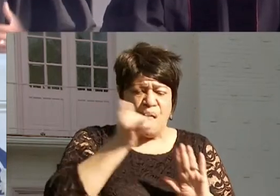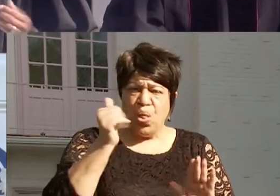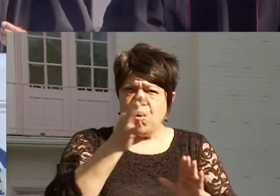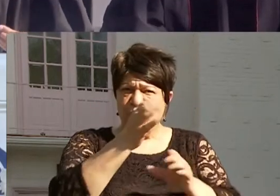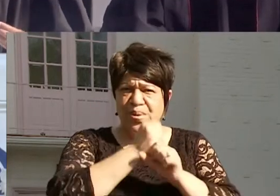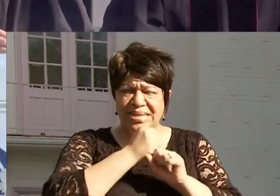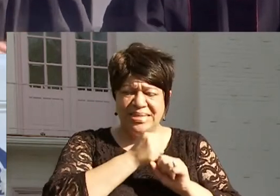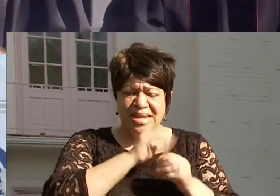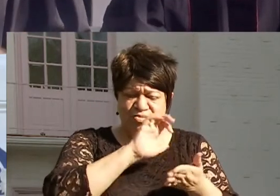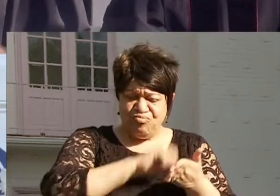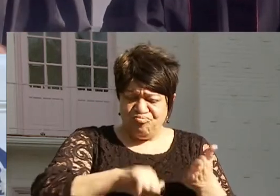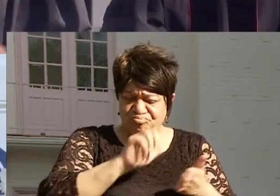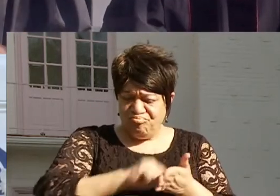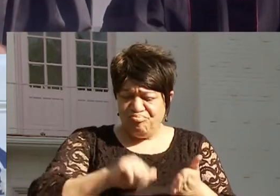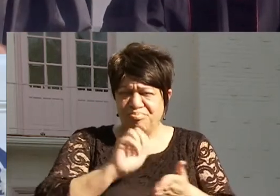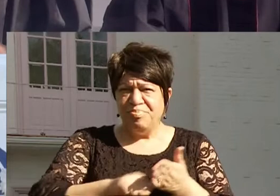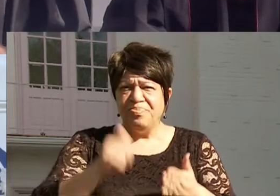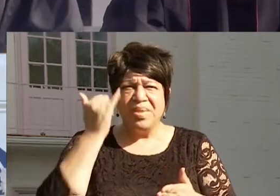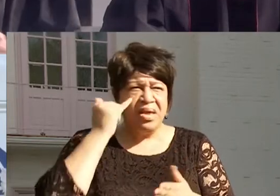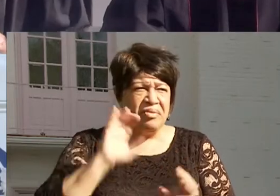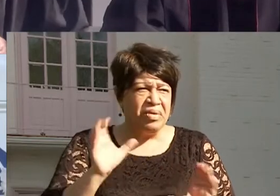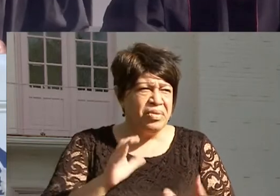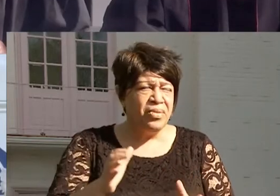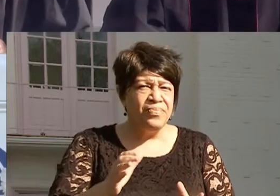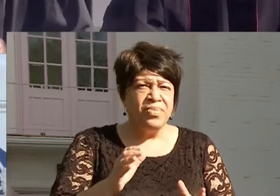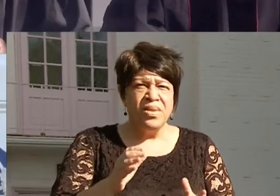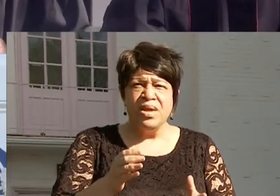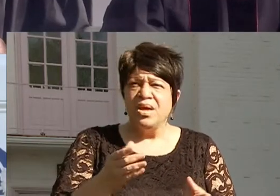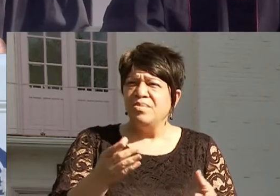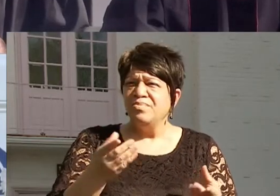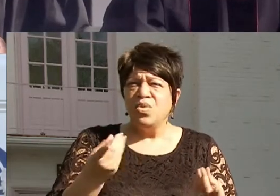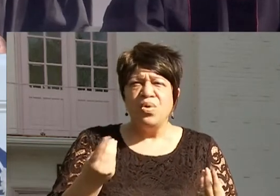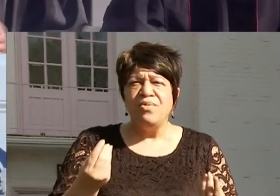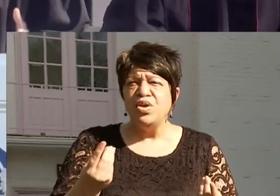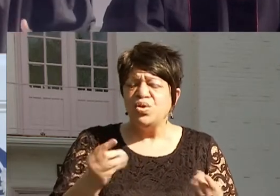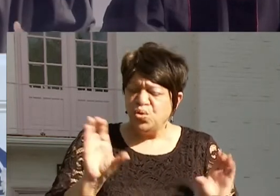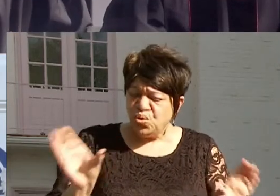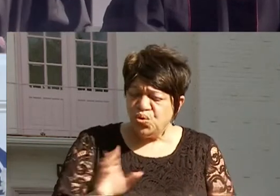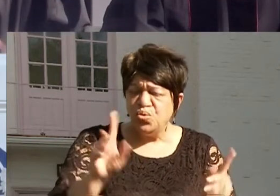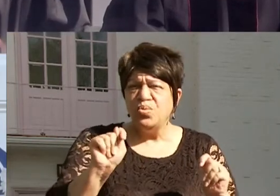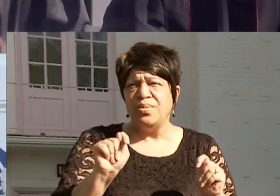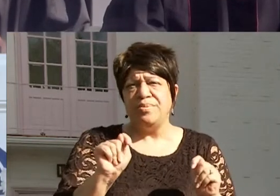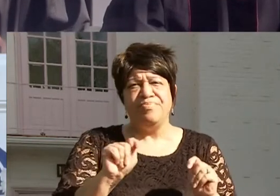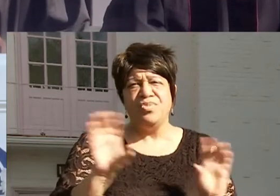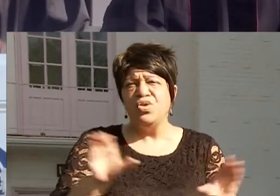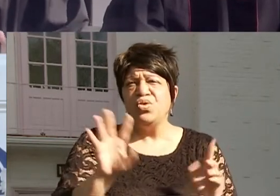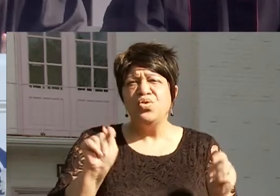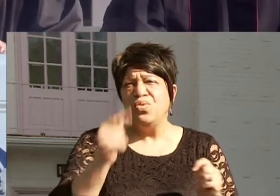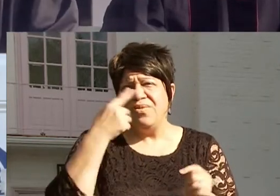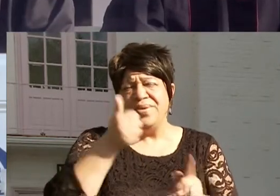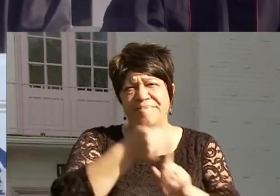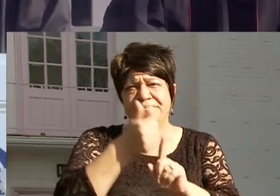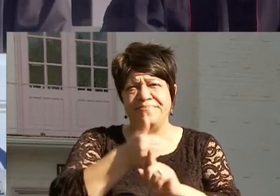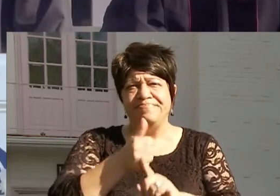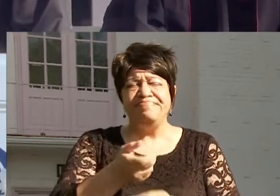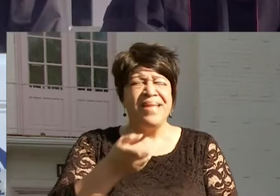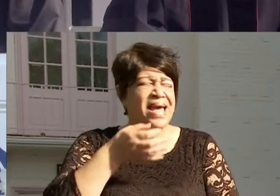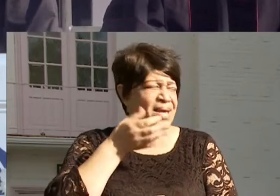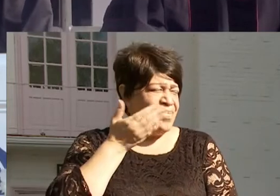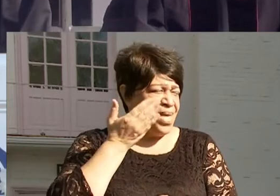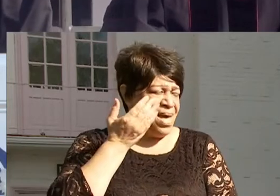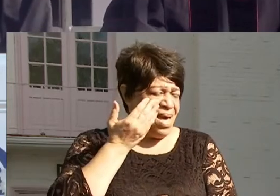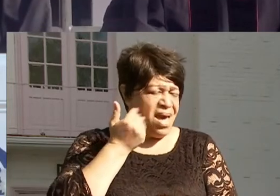you if you do. Just do it. Just do it. I recently read somewhere